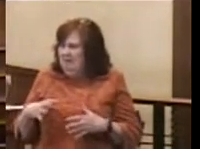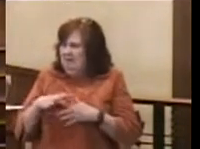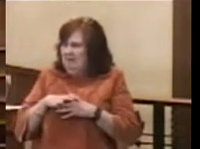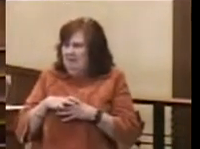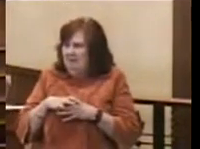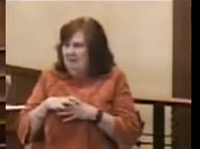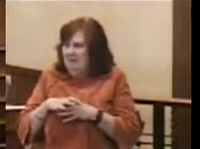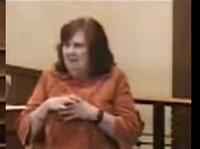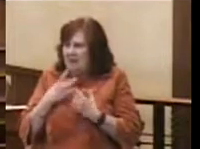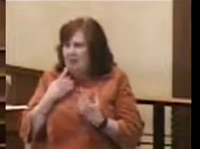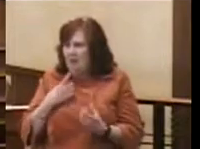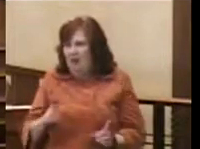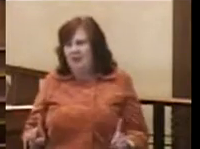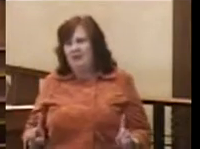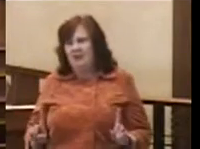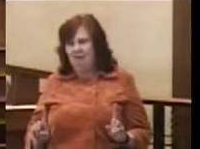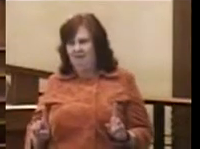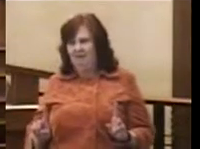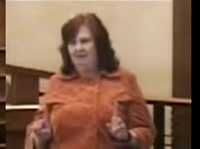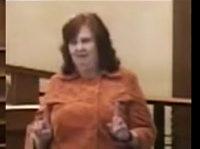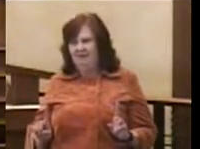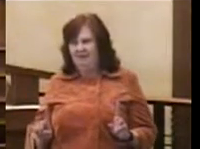a proclamation.